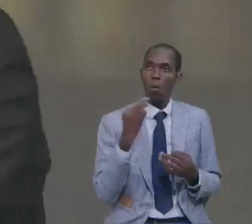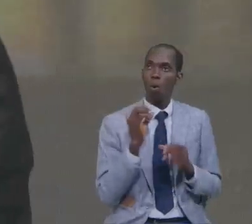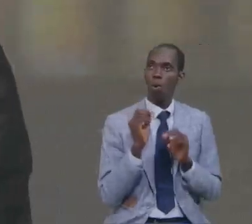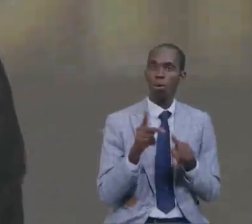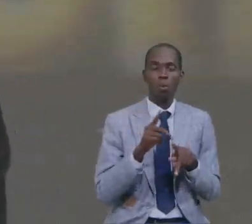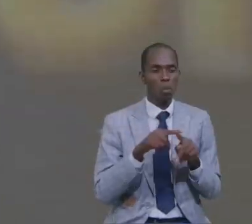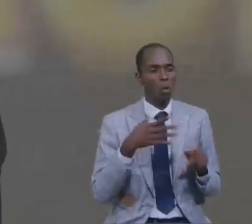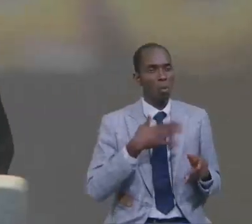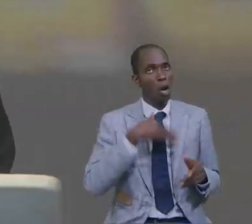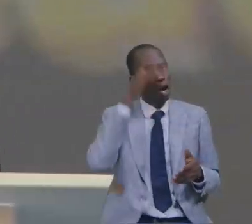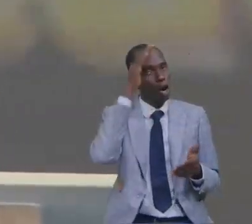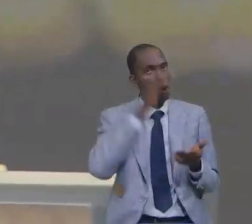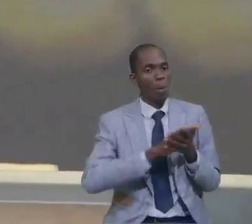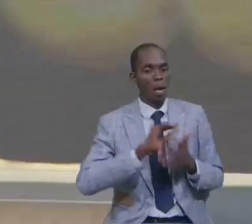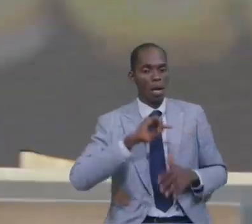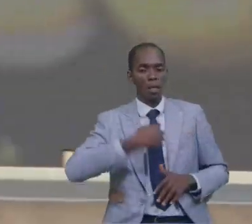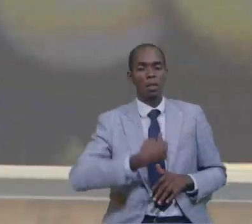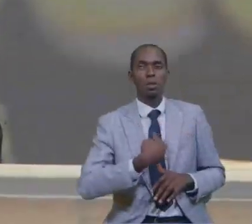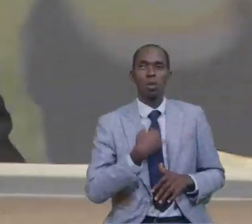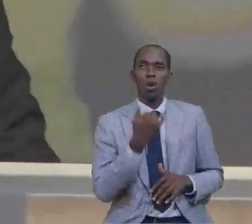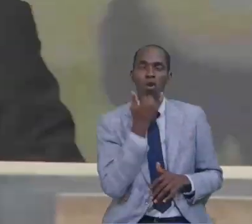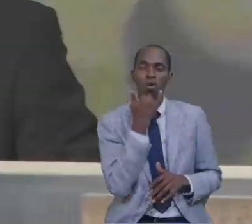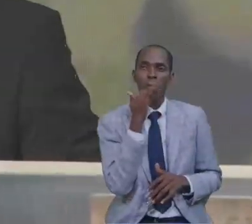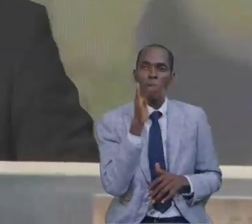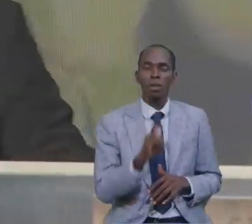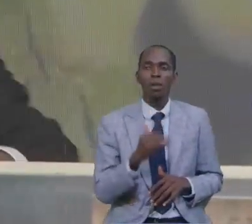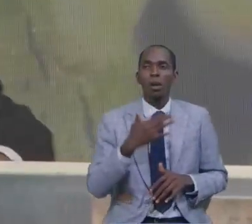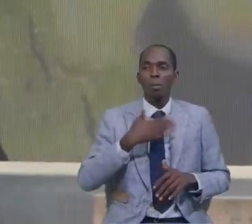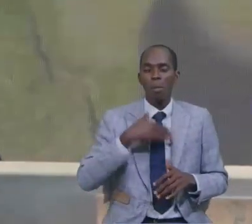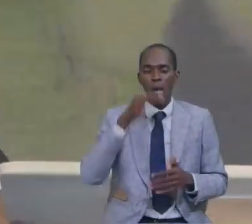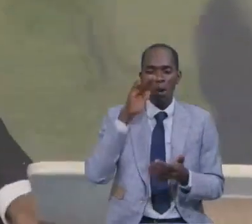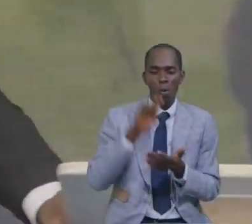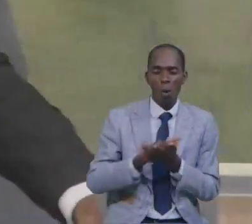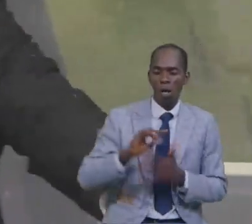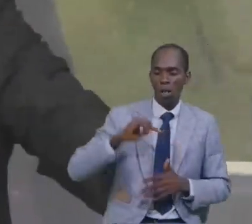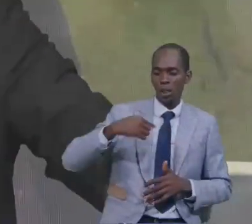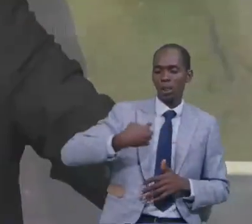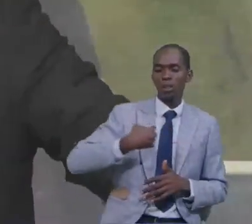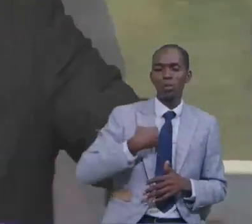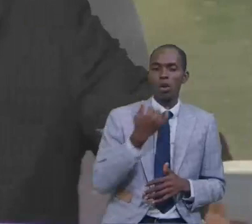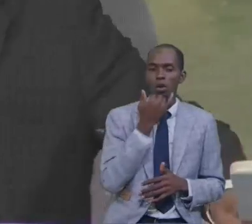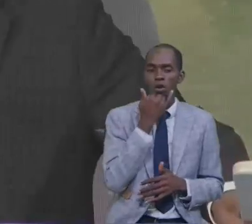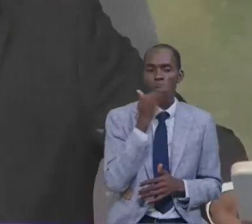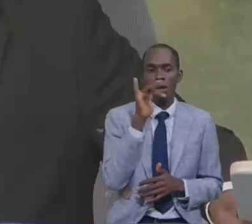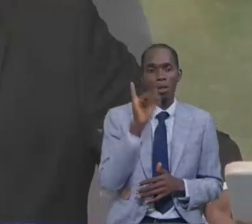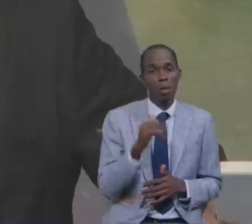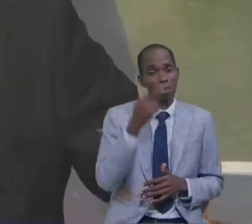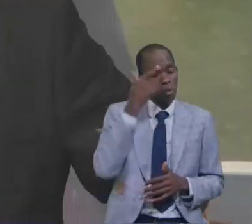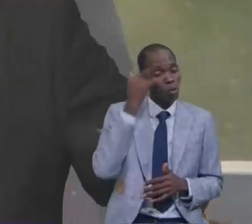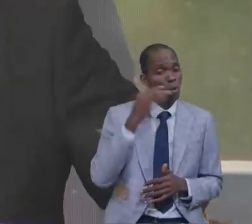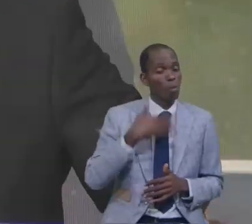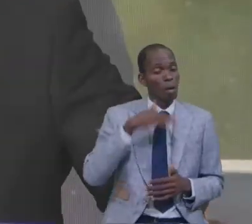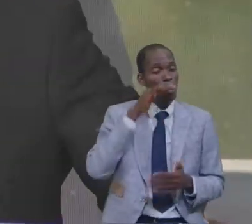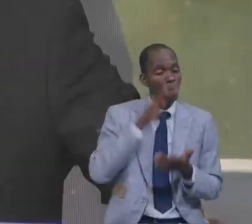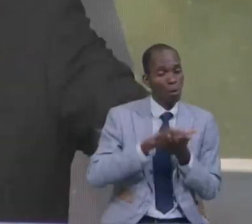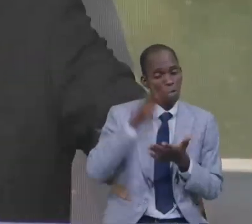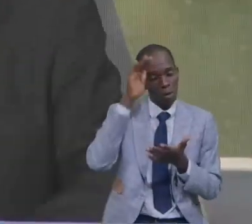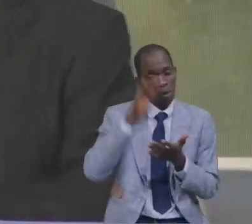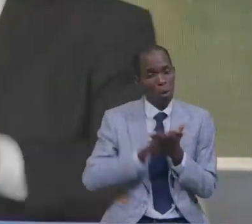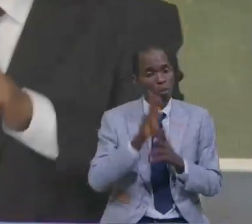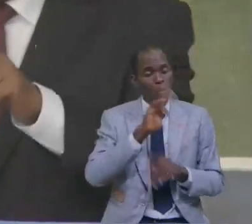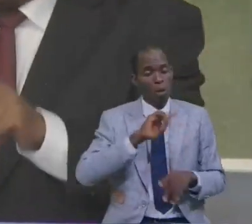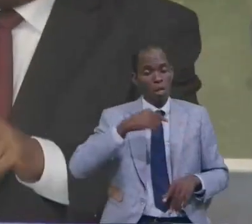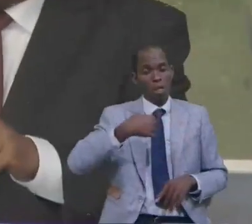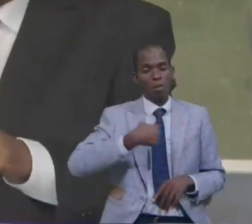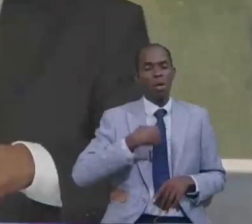that, I'm going to prove to them, my friend, you did not have integrity.